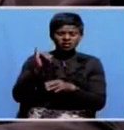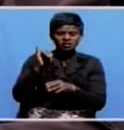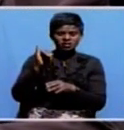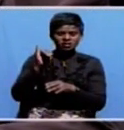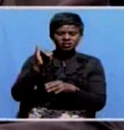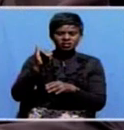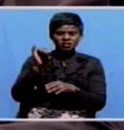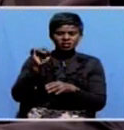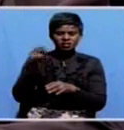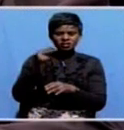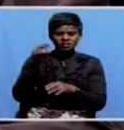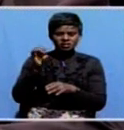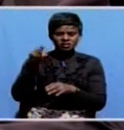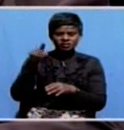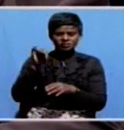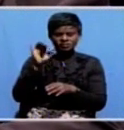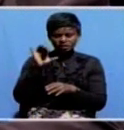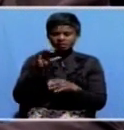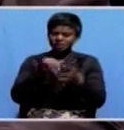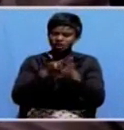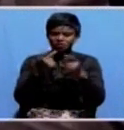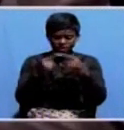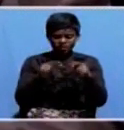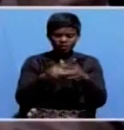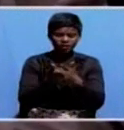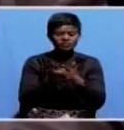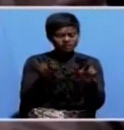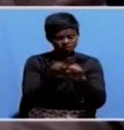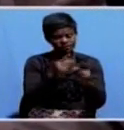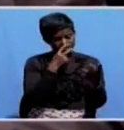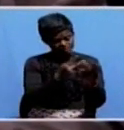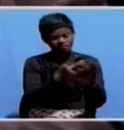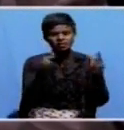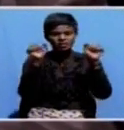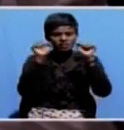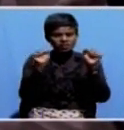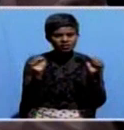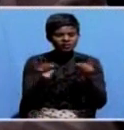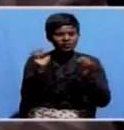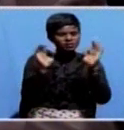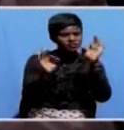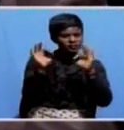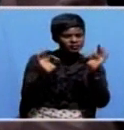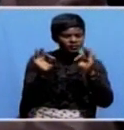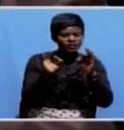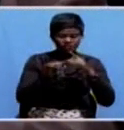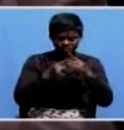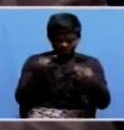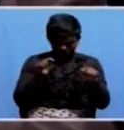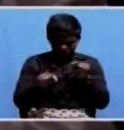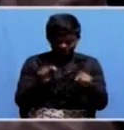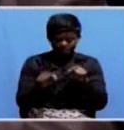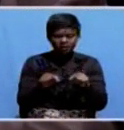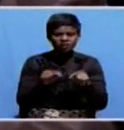from 1996. If you look at structural adjustment program, it started immediately